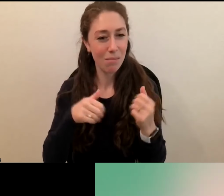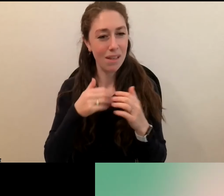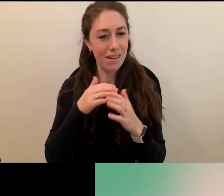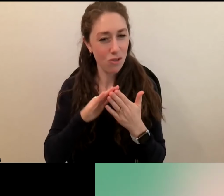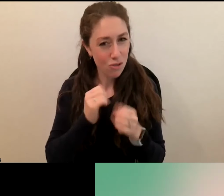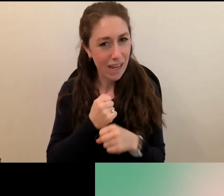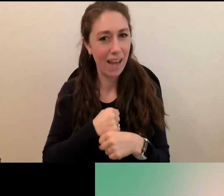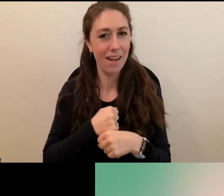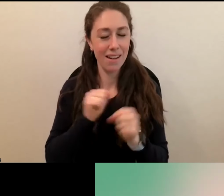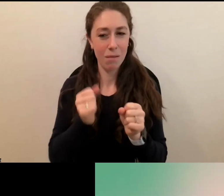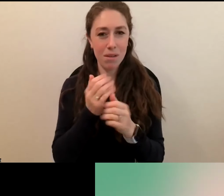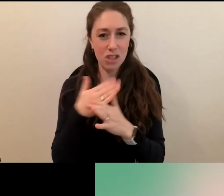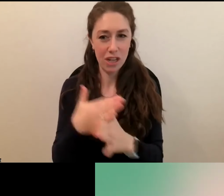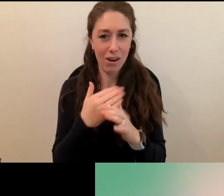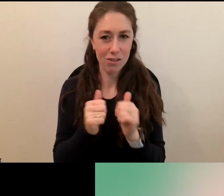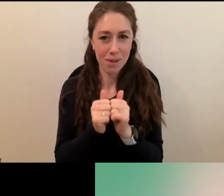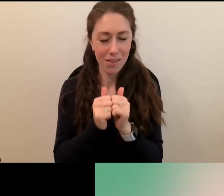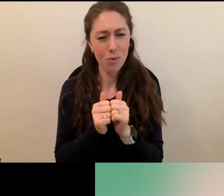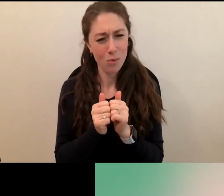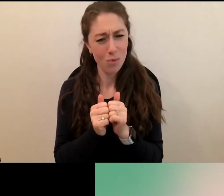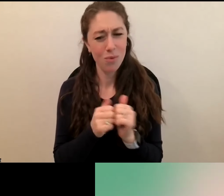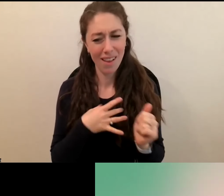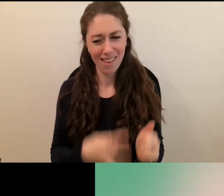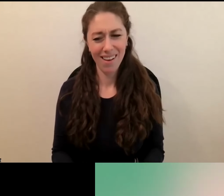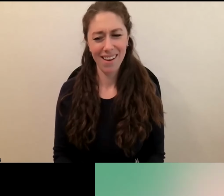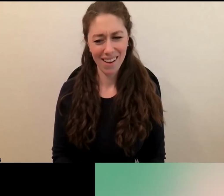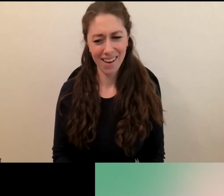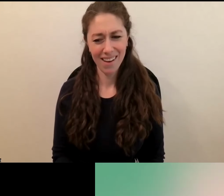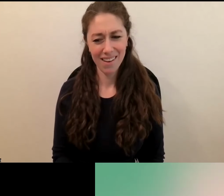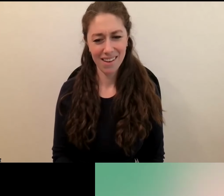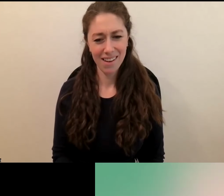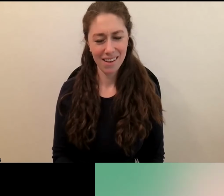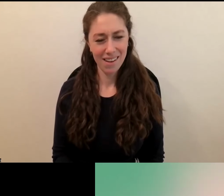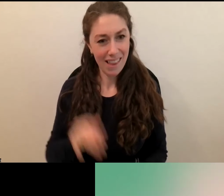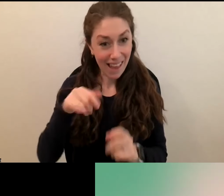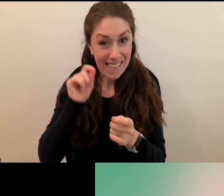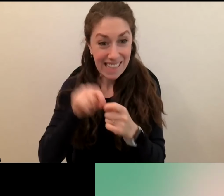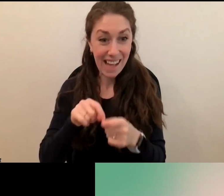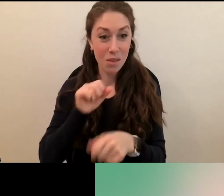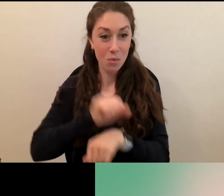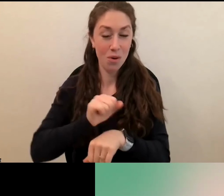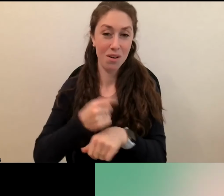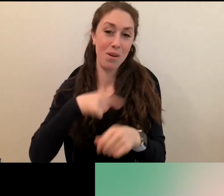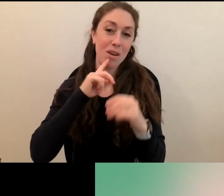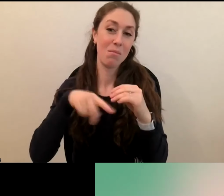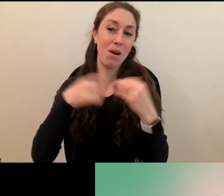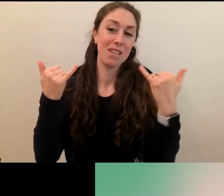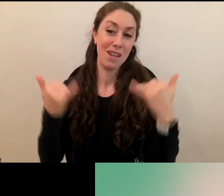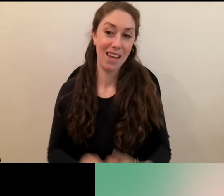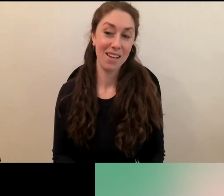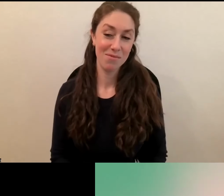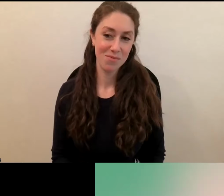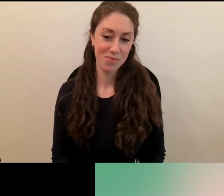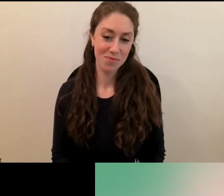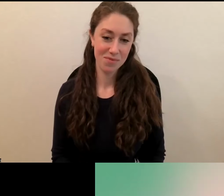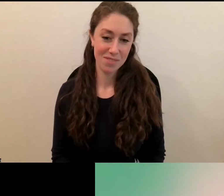together, and that this is the work that we're talking about here today. Obviously,